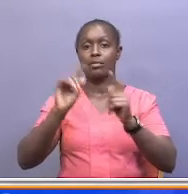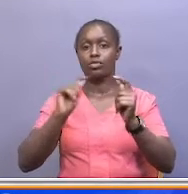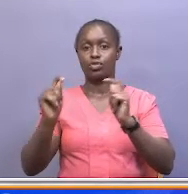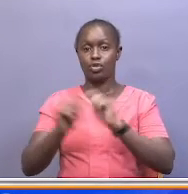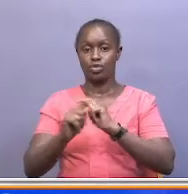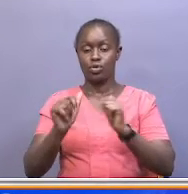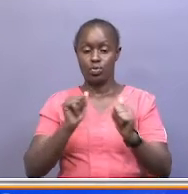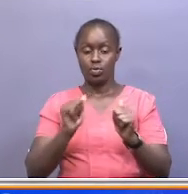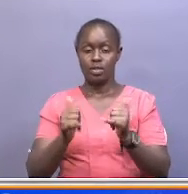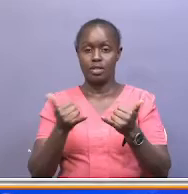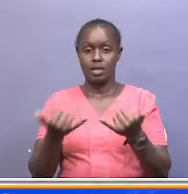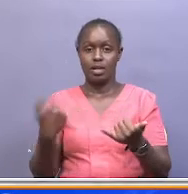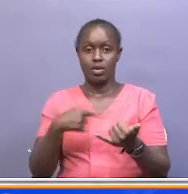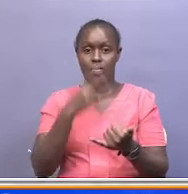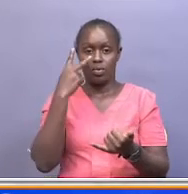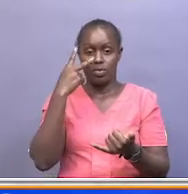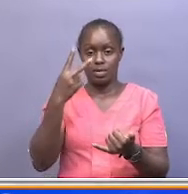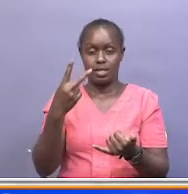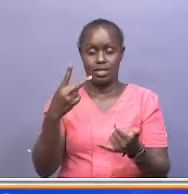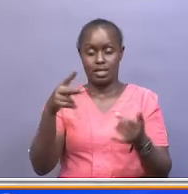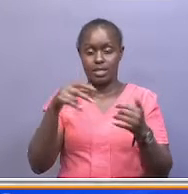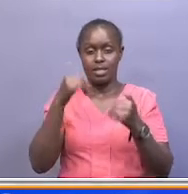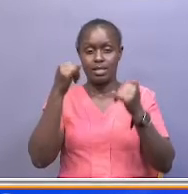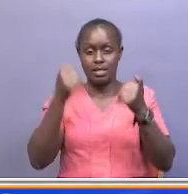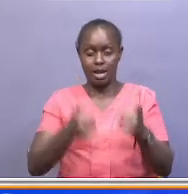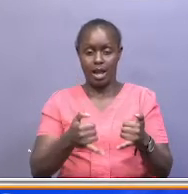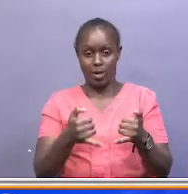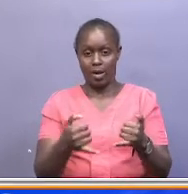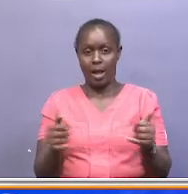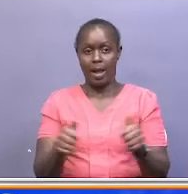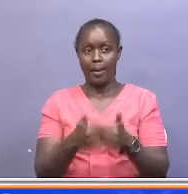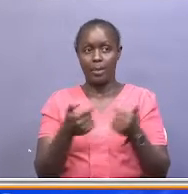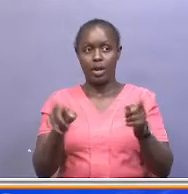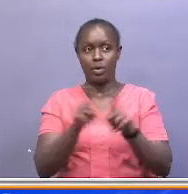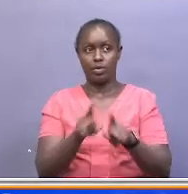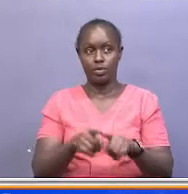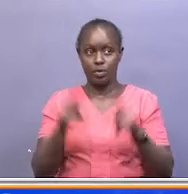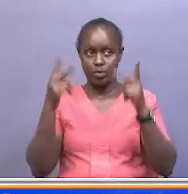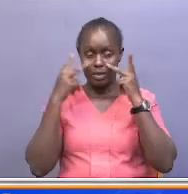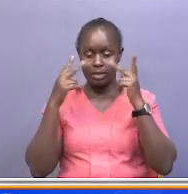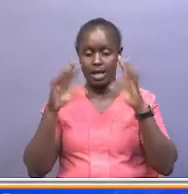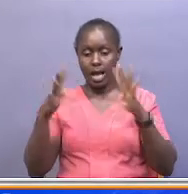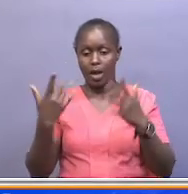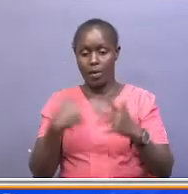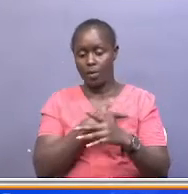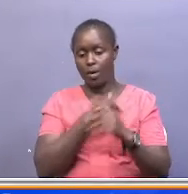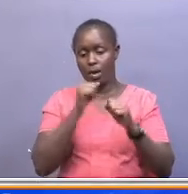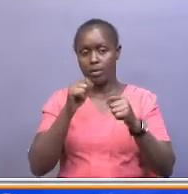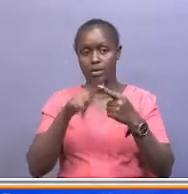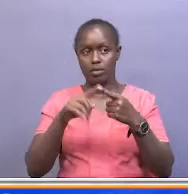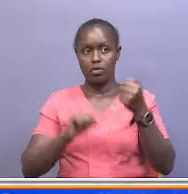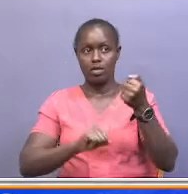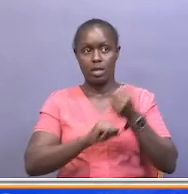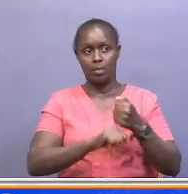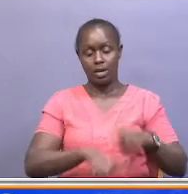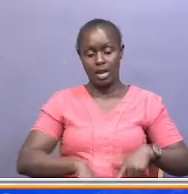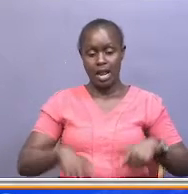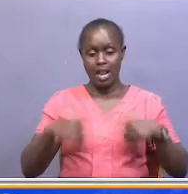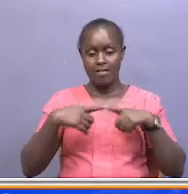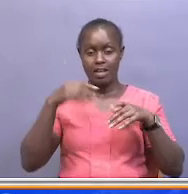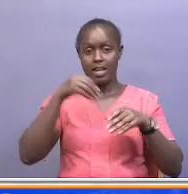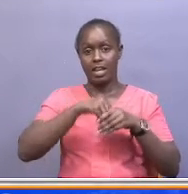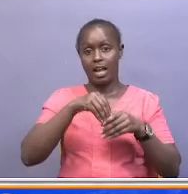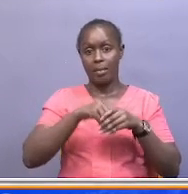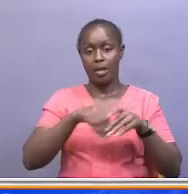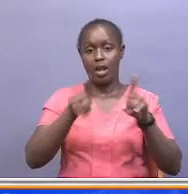is now a thorn in the flesh. We are looking at how we can support living income, living wage.